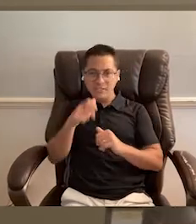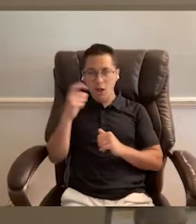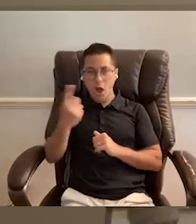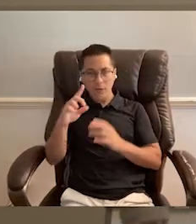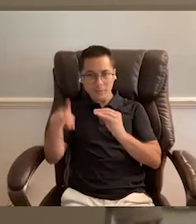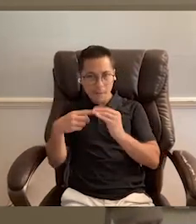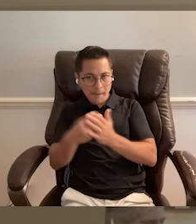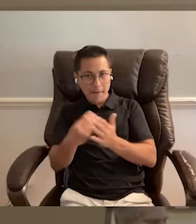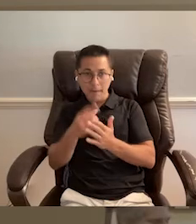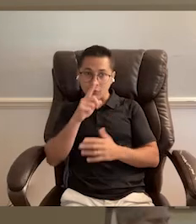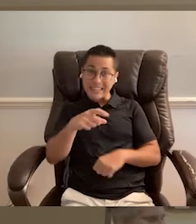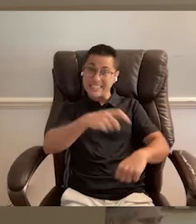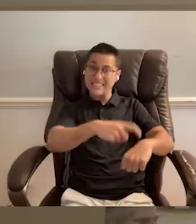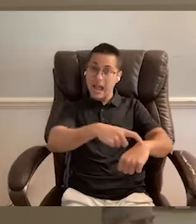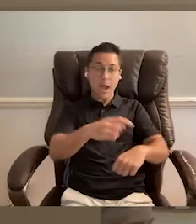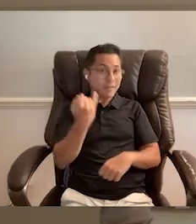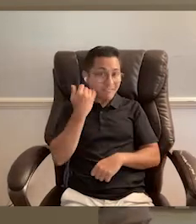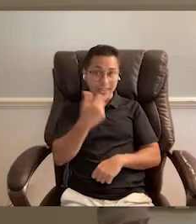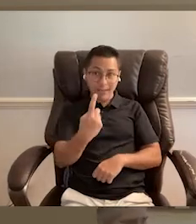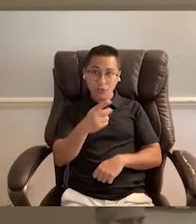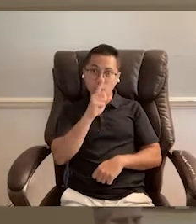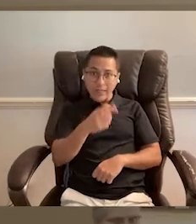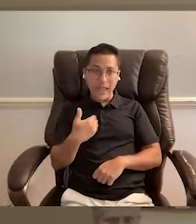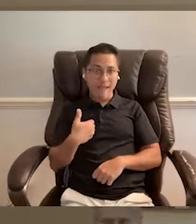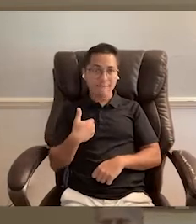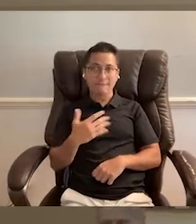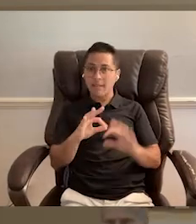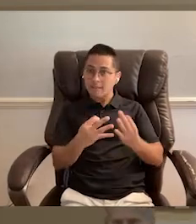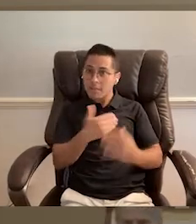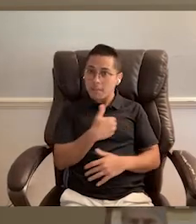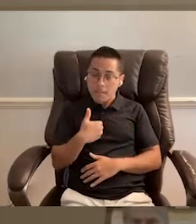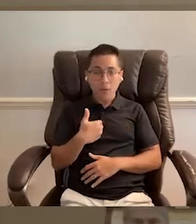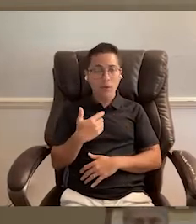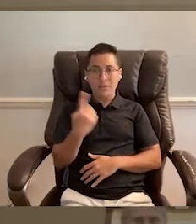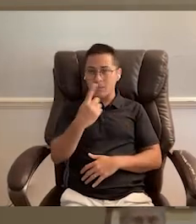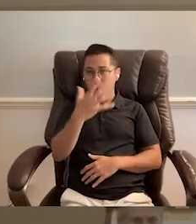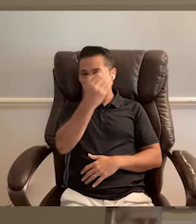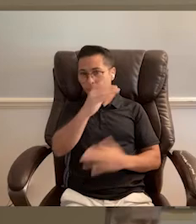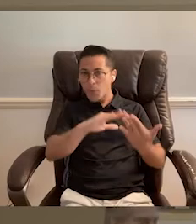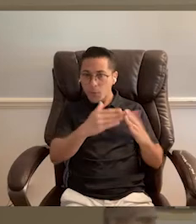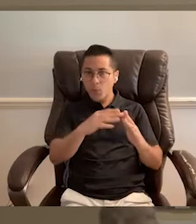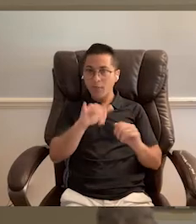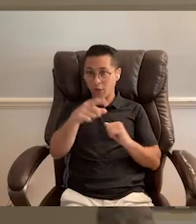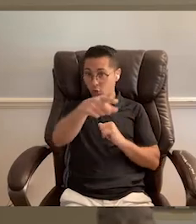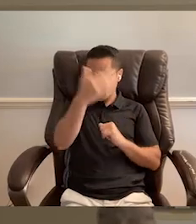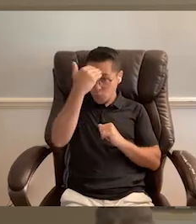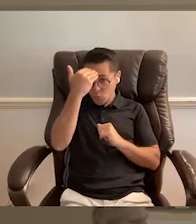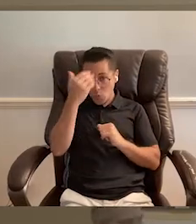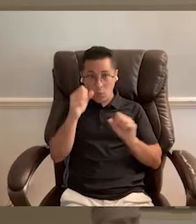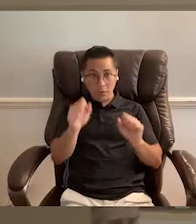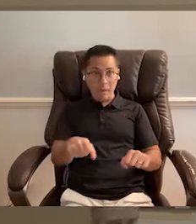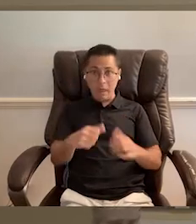So, as was discussed in that video, there's a lot of areas that our research focuses on. Mobility is a big part of